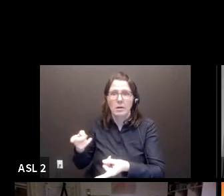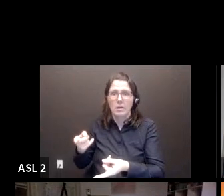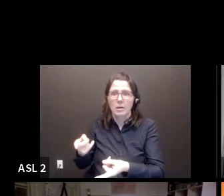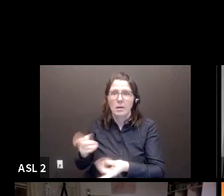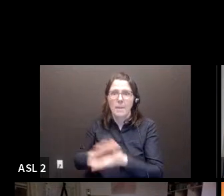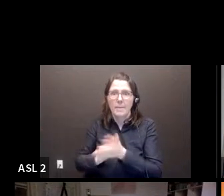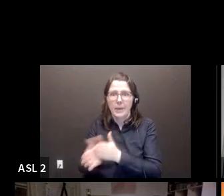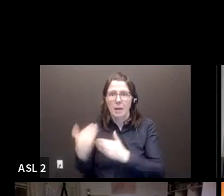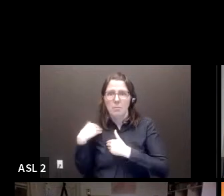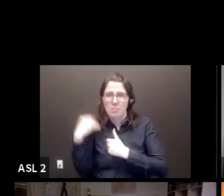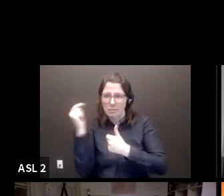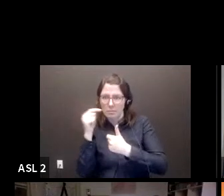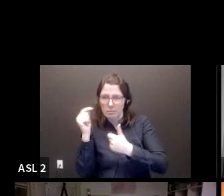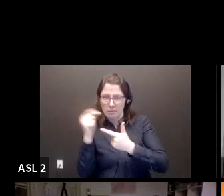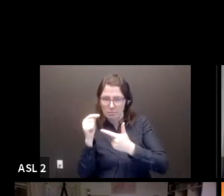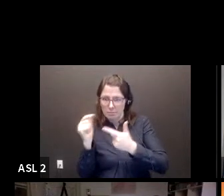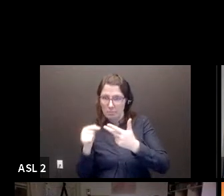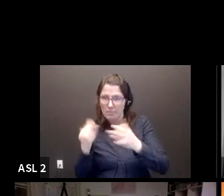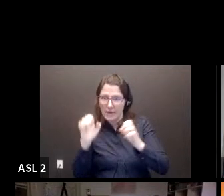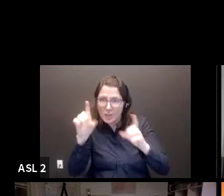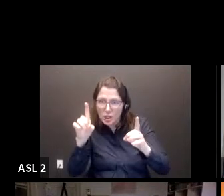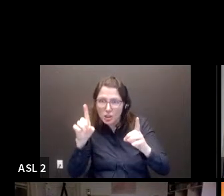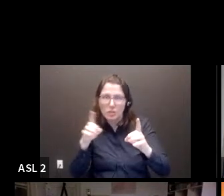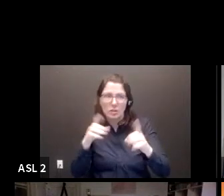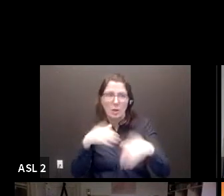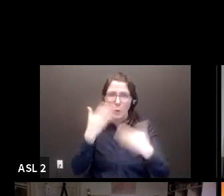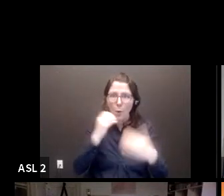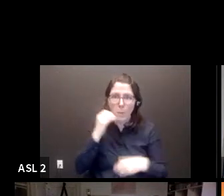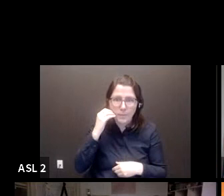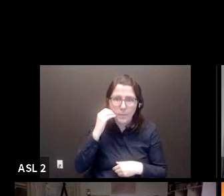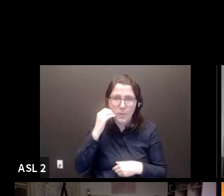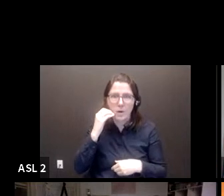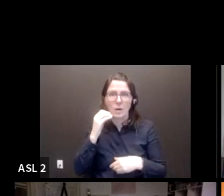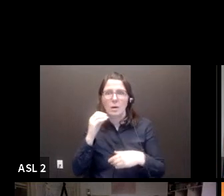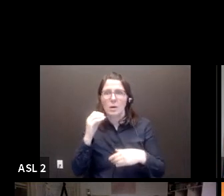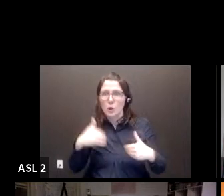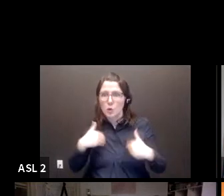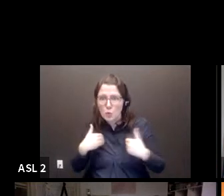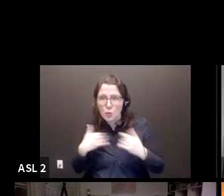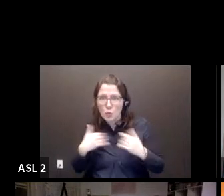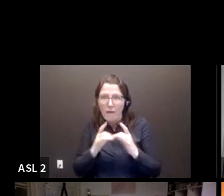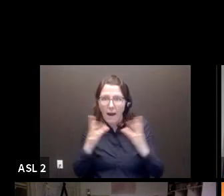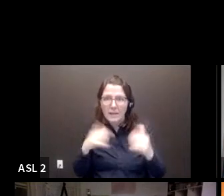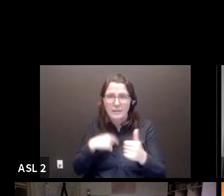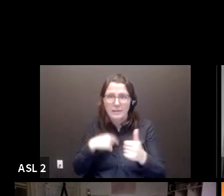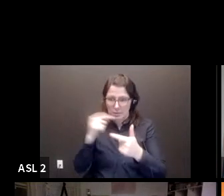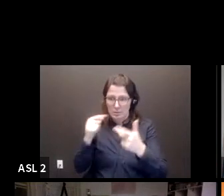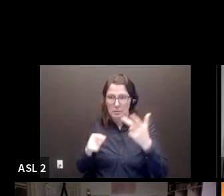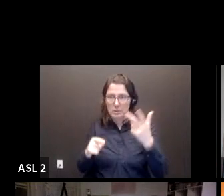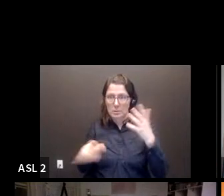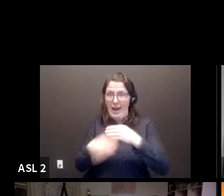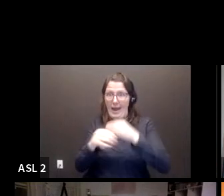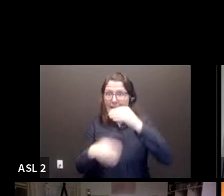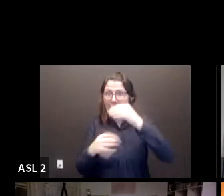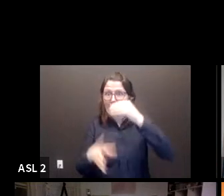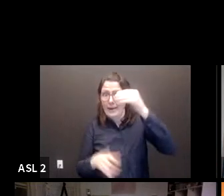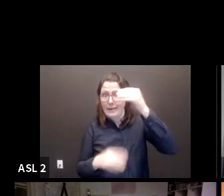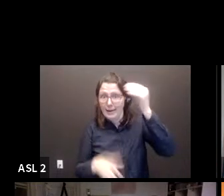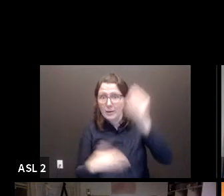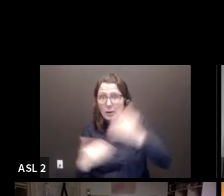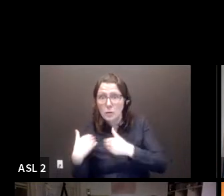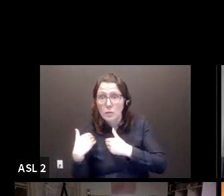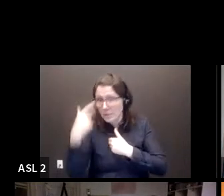gaps of education system unemployment homelessness mental health and youth violence so what we know for a fact is that despite increasing the police budget every